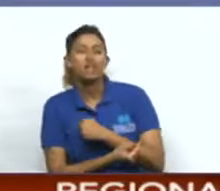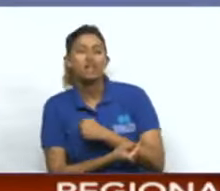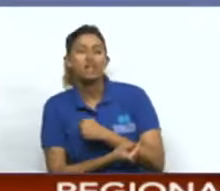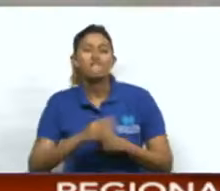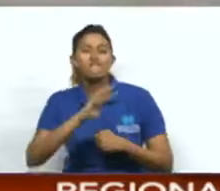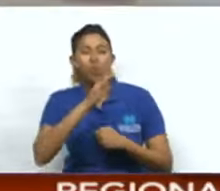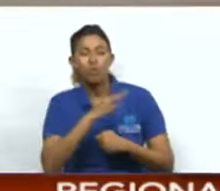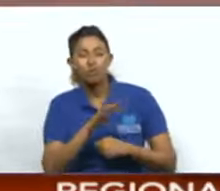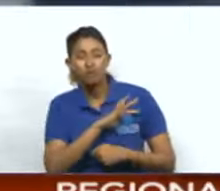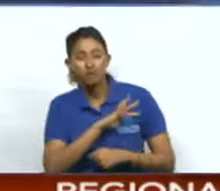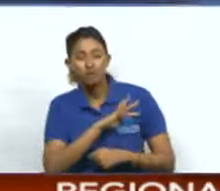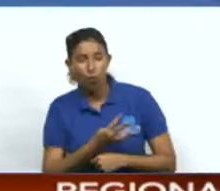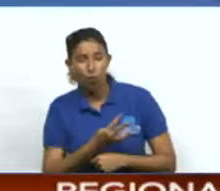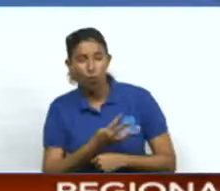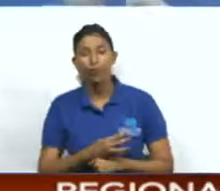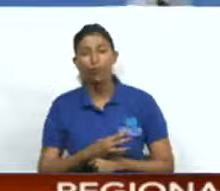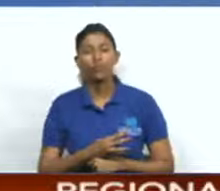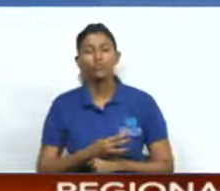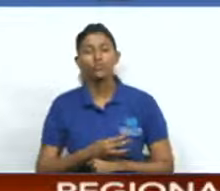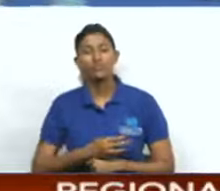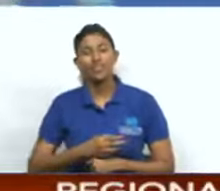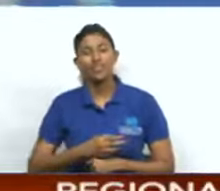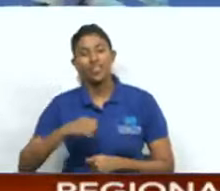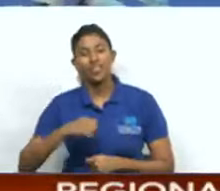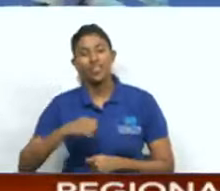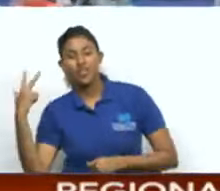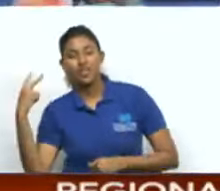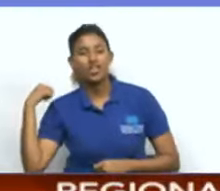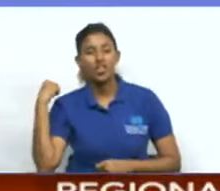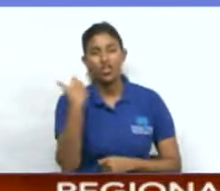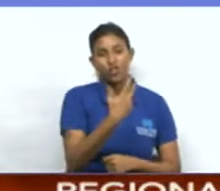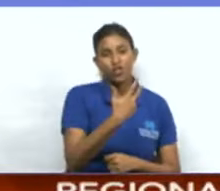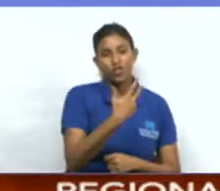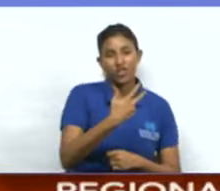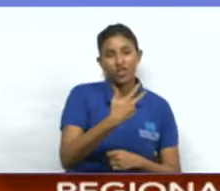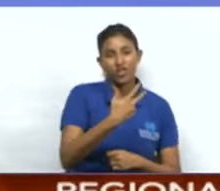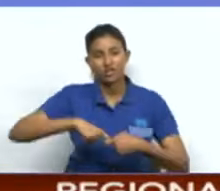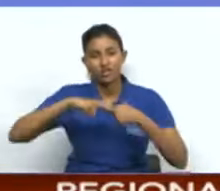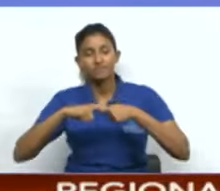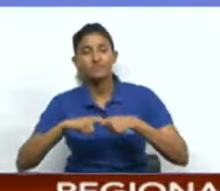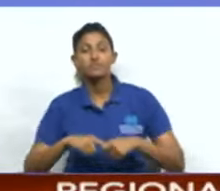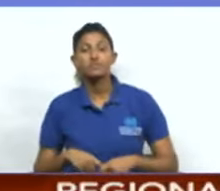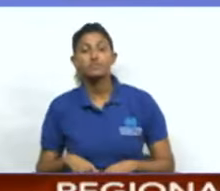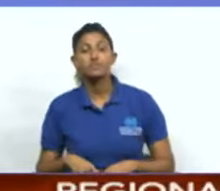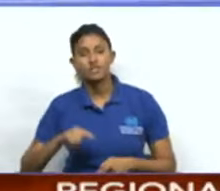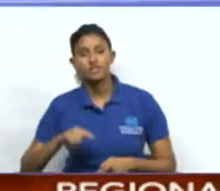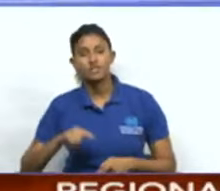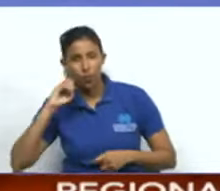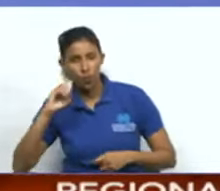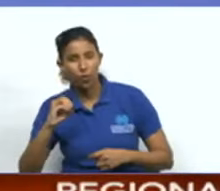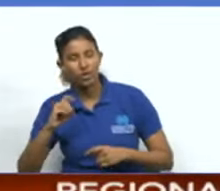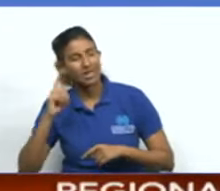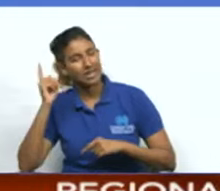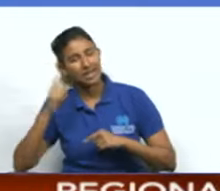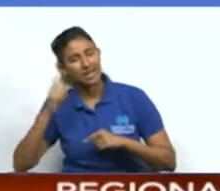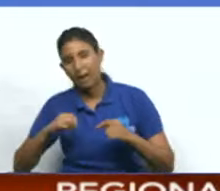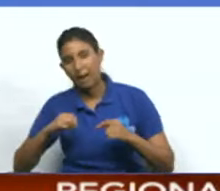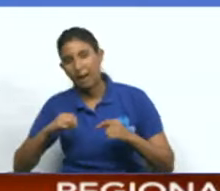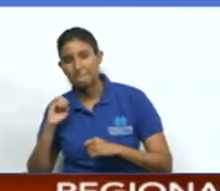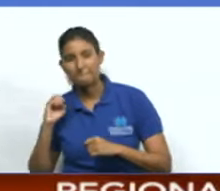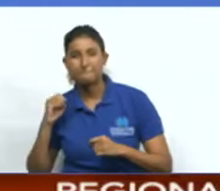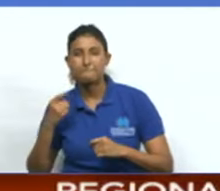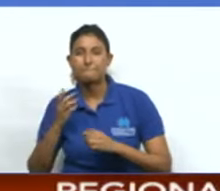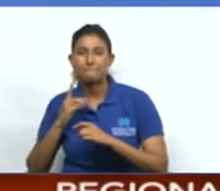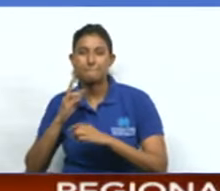3-all full-time score. TTO's 4 shooters weren't able to beat the Mexican keeper. Despite Andre Rock's best efforts in the TTO goal,